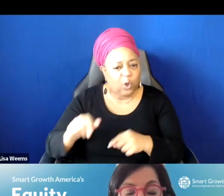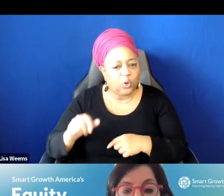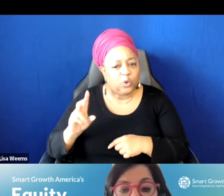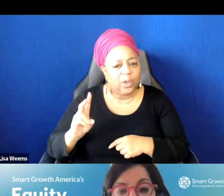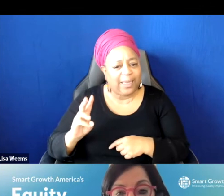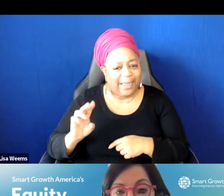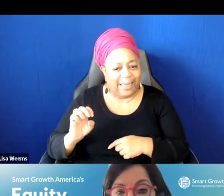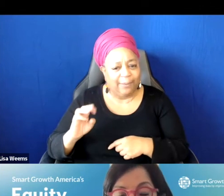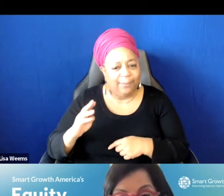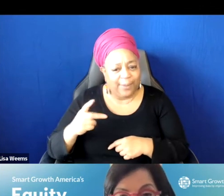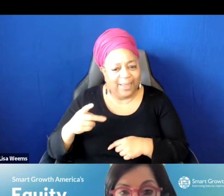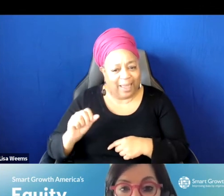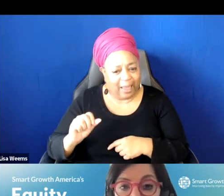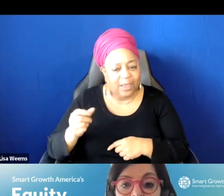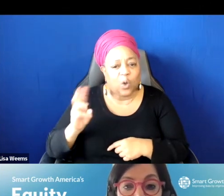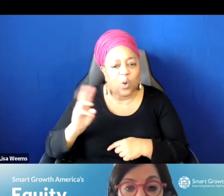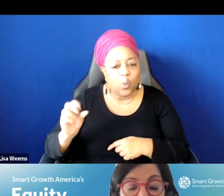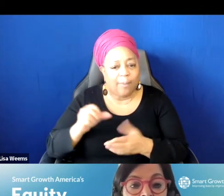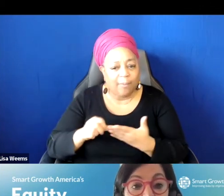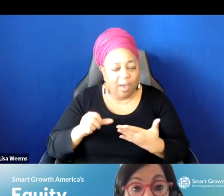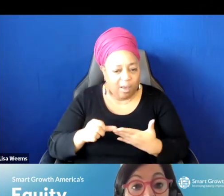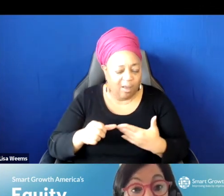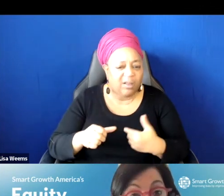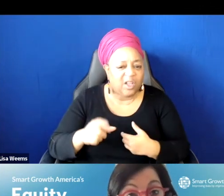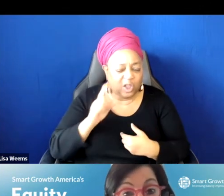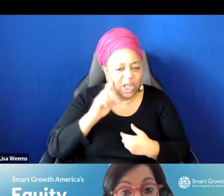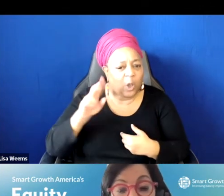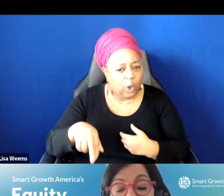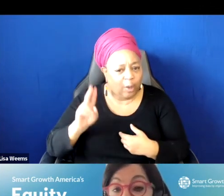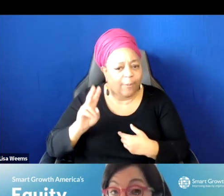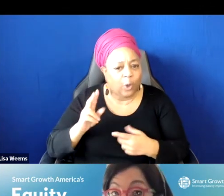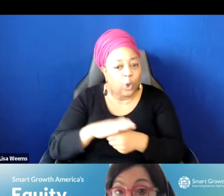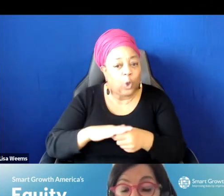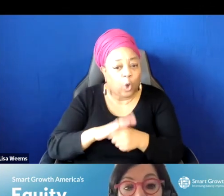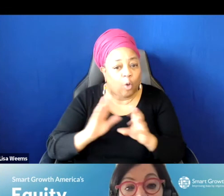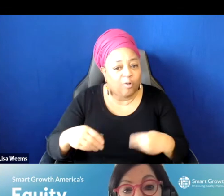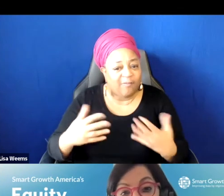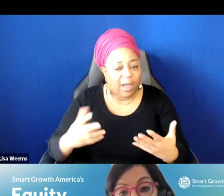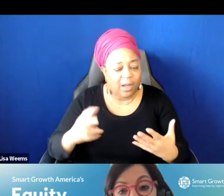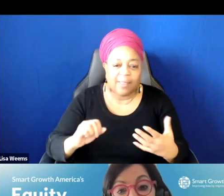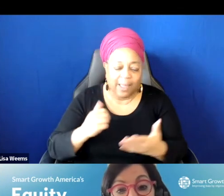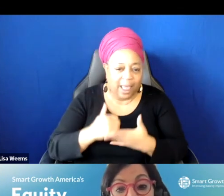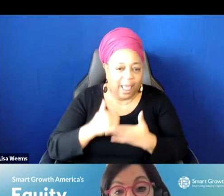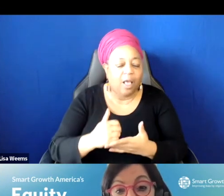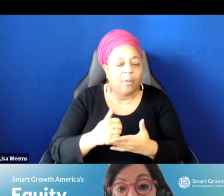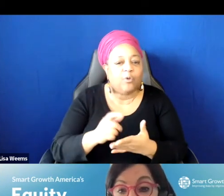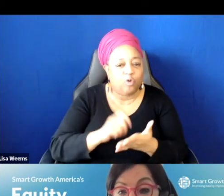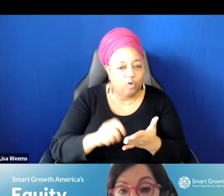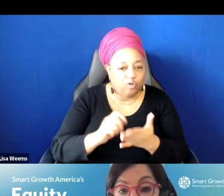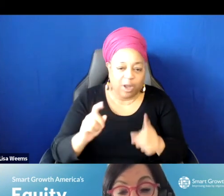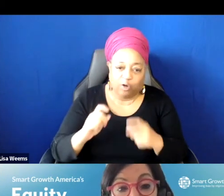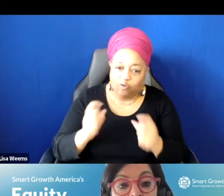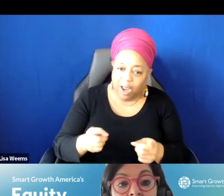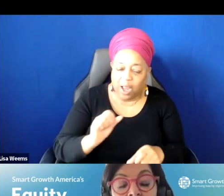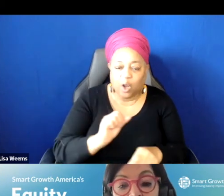said, you can look up your local TAB provider and call them. They can help you write a grant. They can help you work on a project. They can help you think